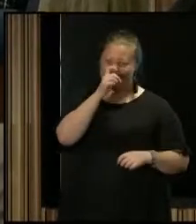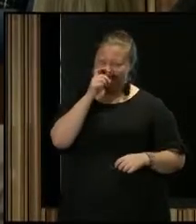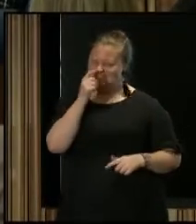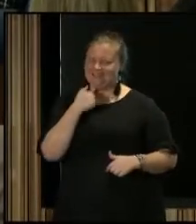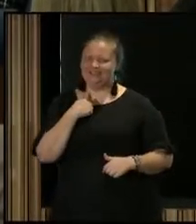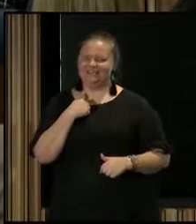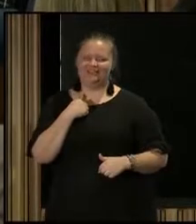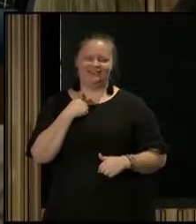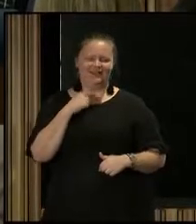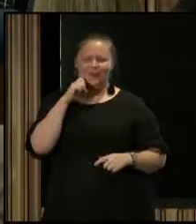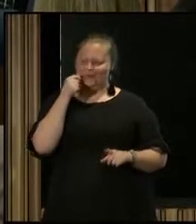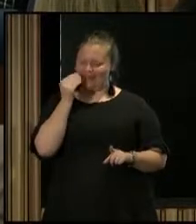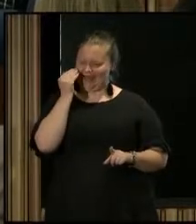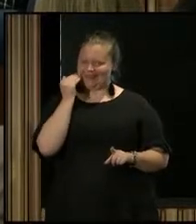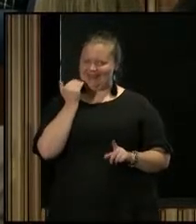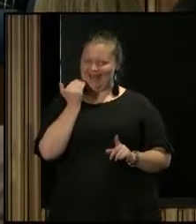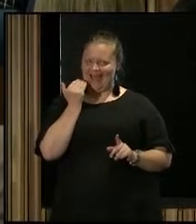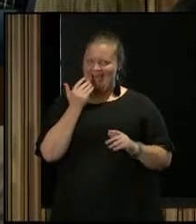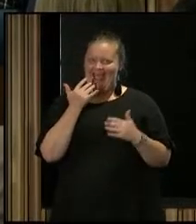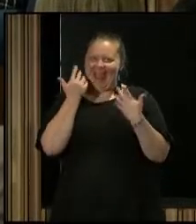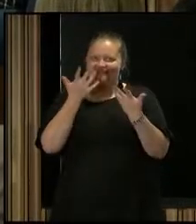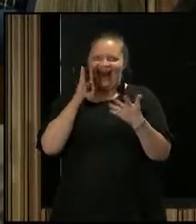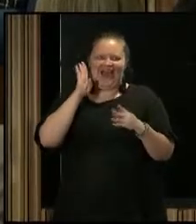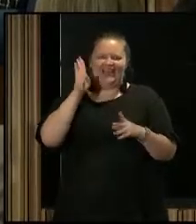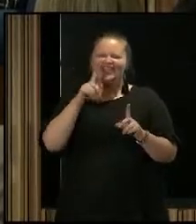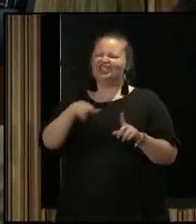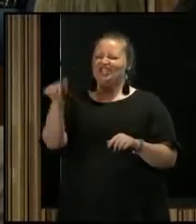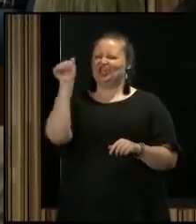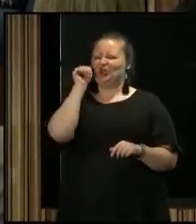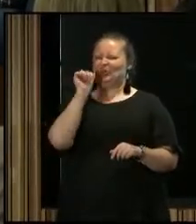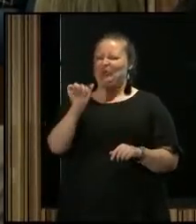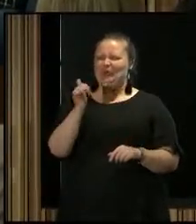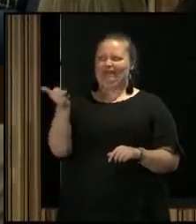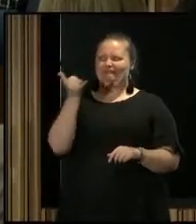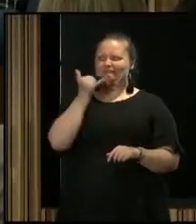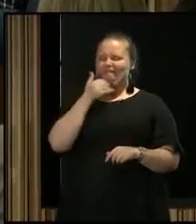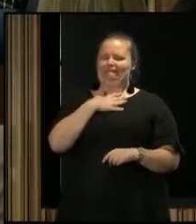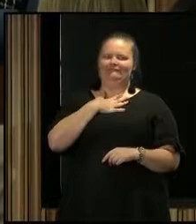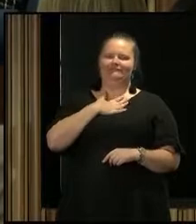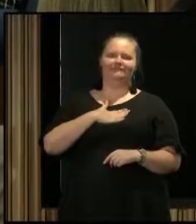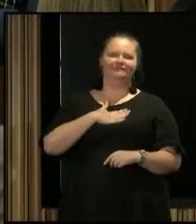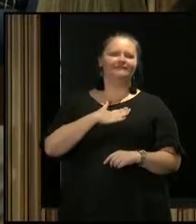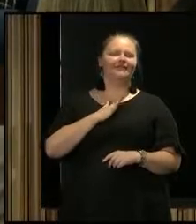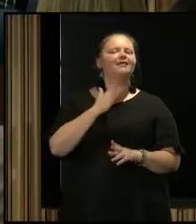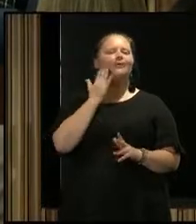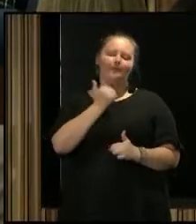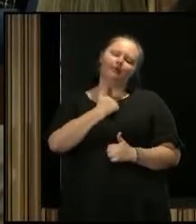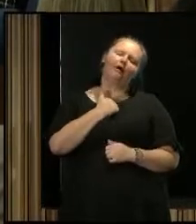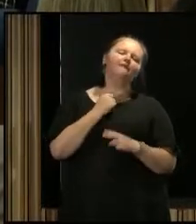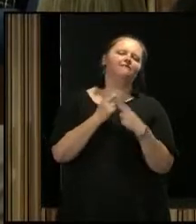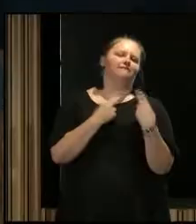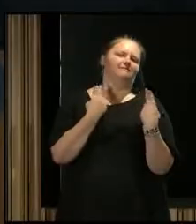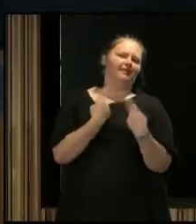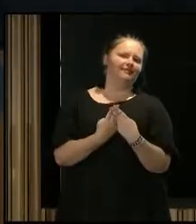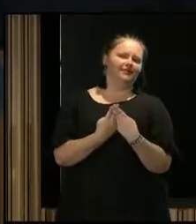I'm like, will that lady ever hear me say that? She knew, it's fine. But I think, my family is such a